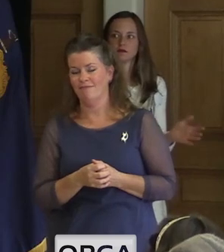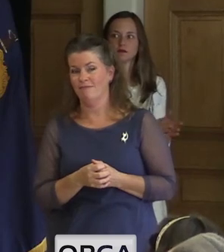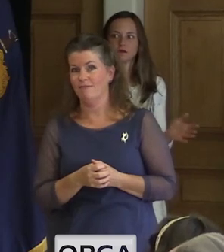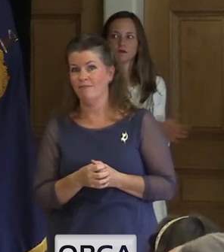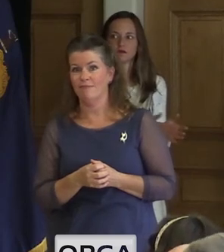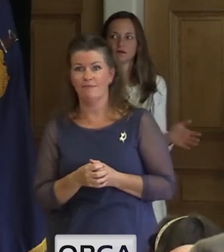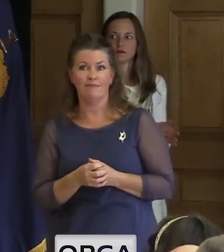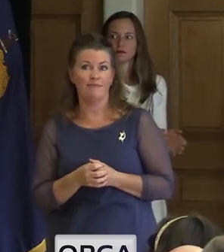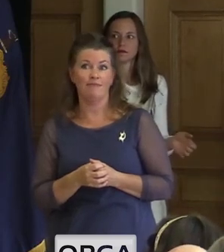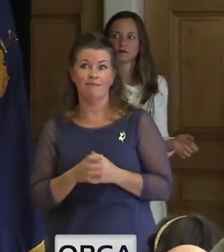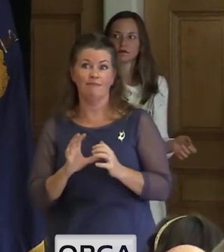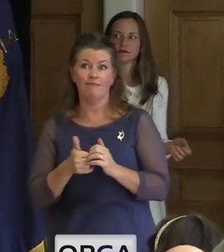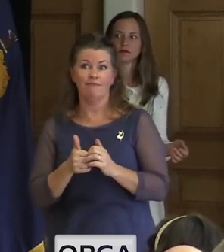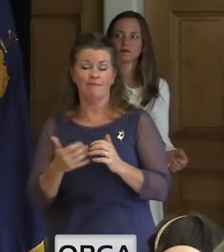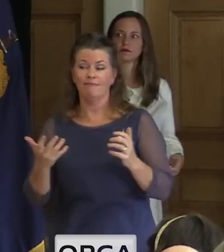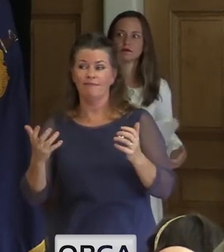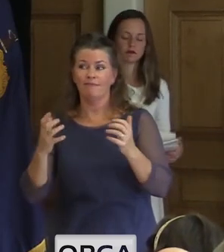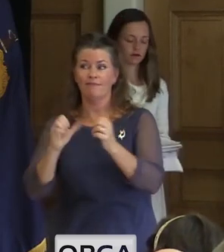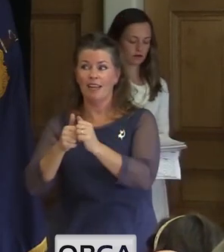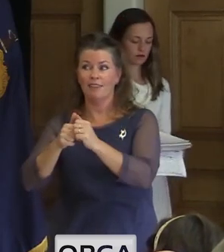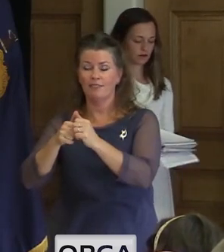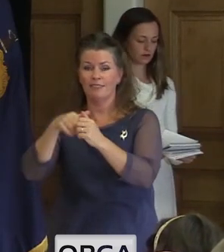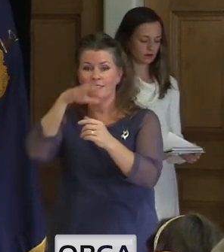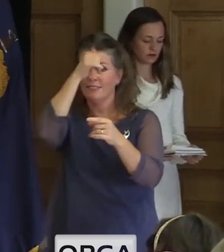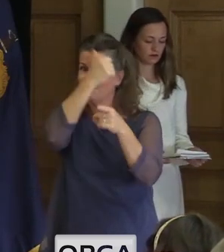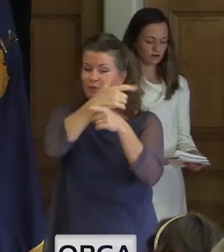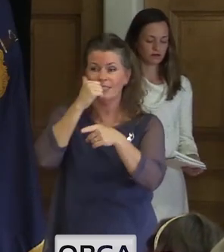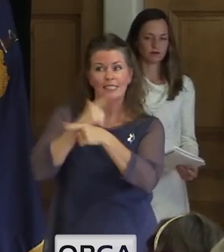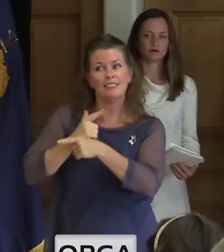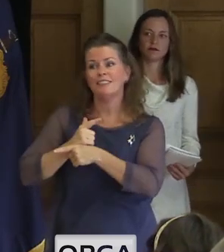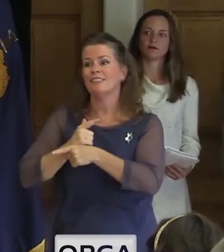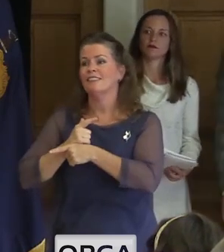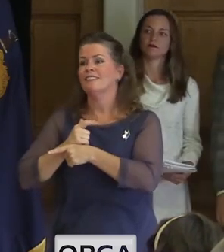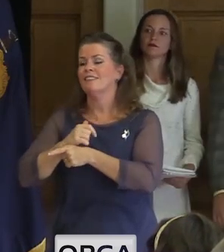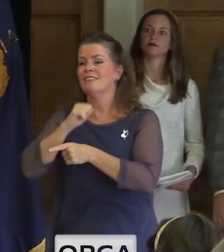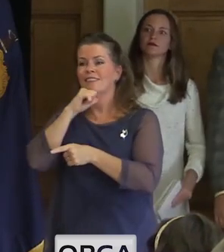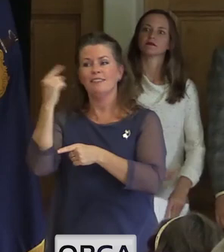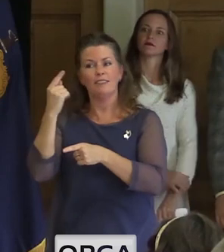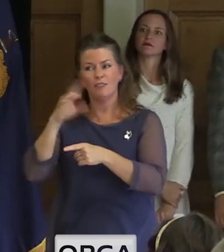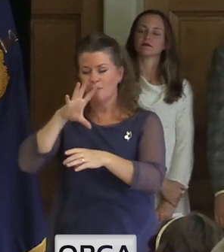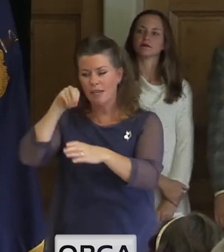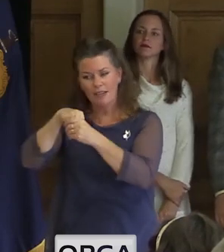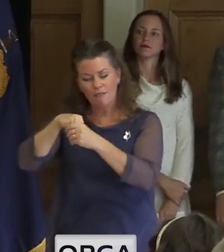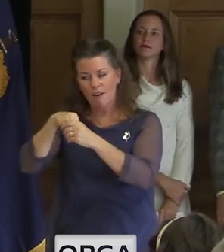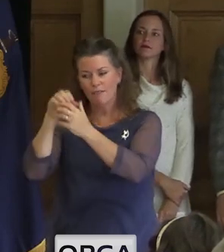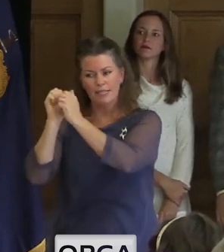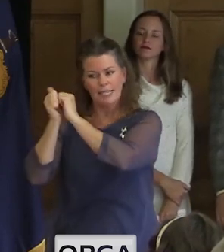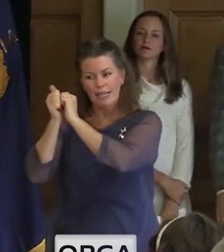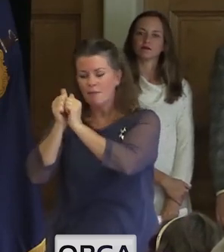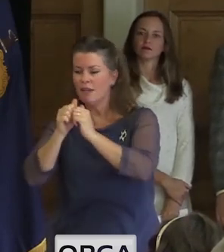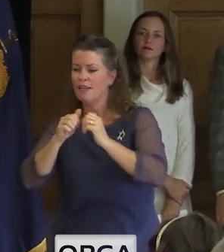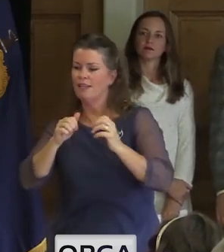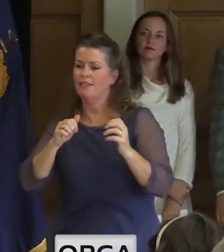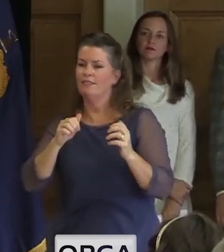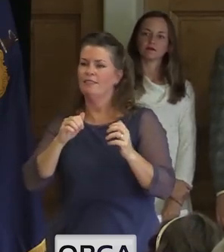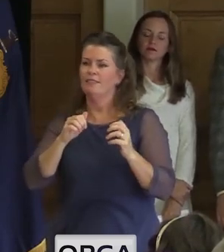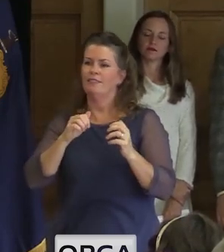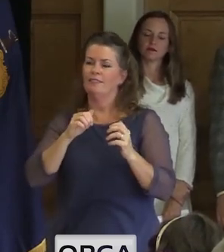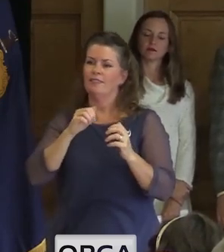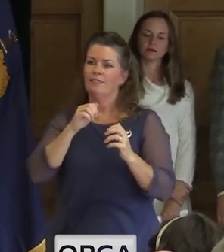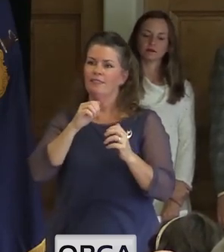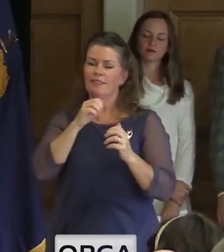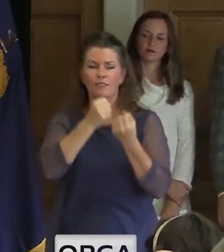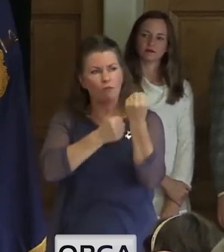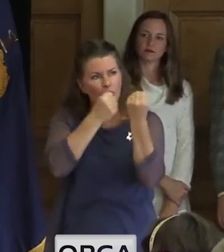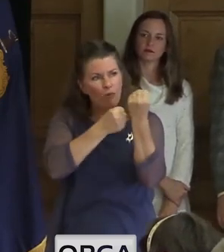And the way we do that, brothers and sisters, is not only by getting involved in the campaigns of the folks who are